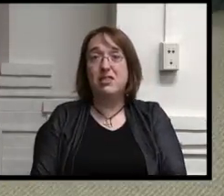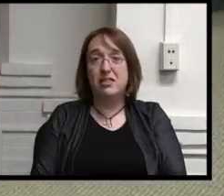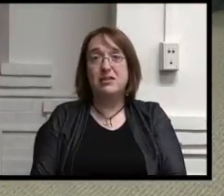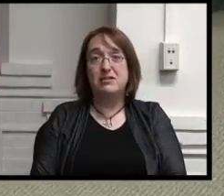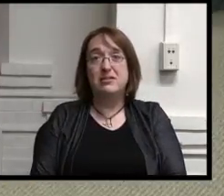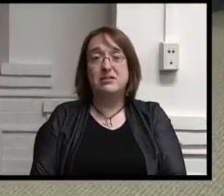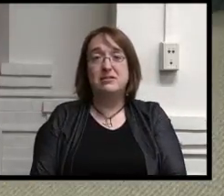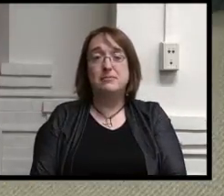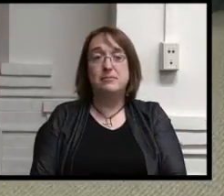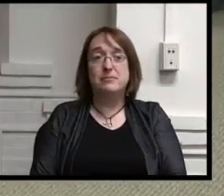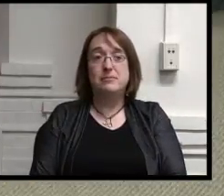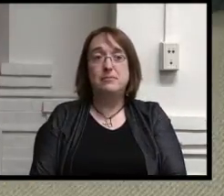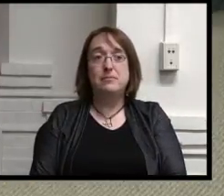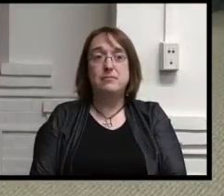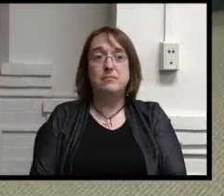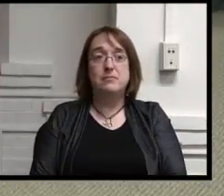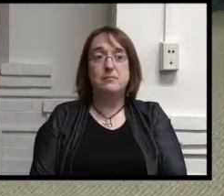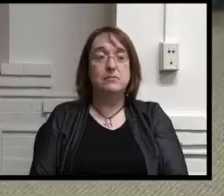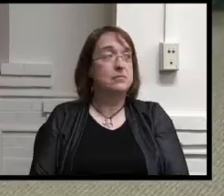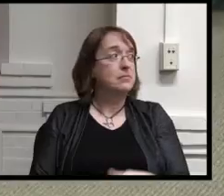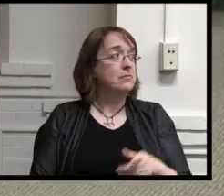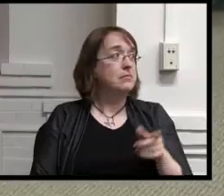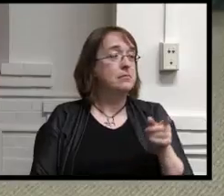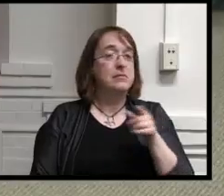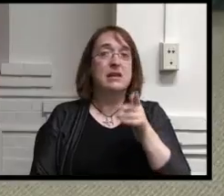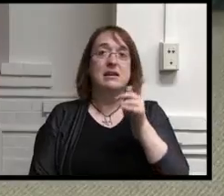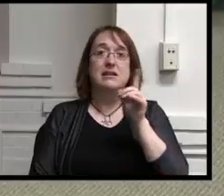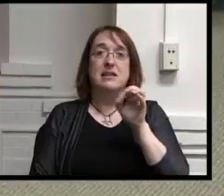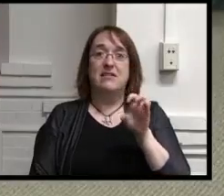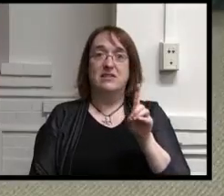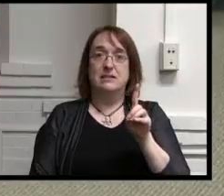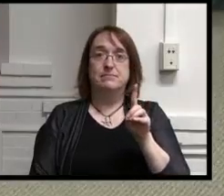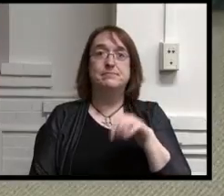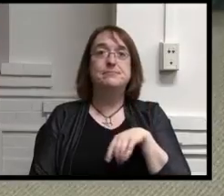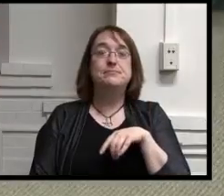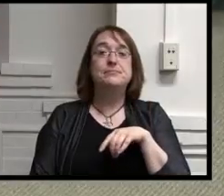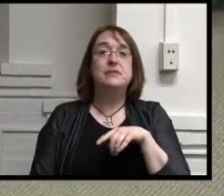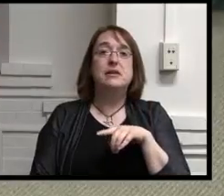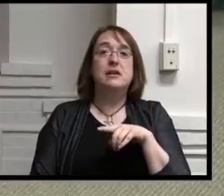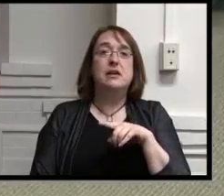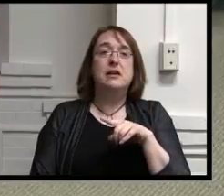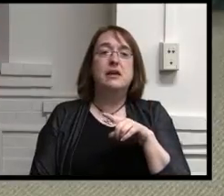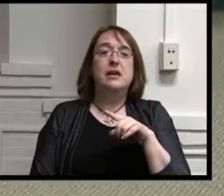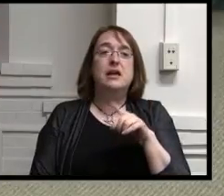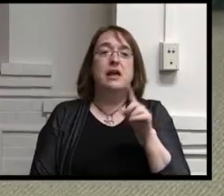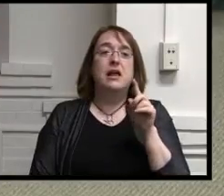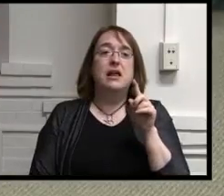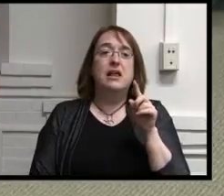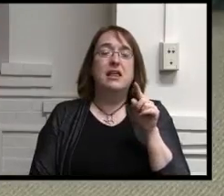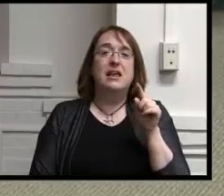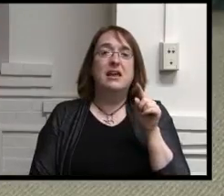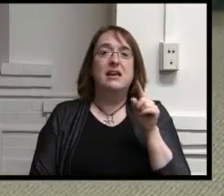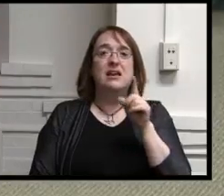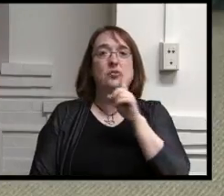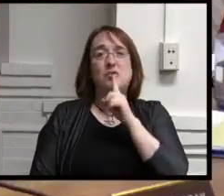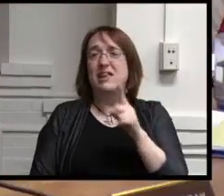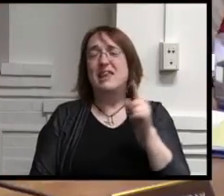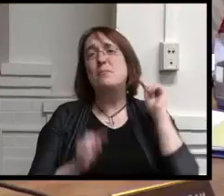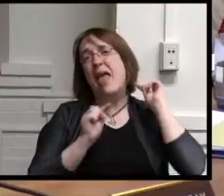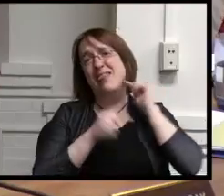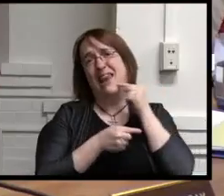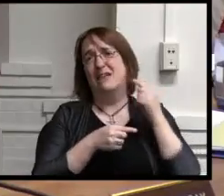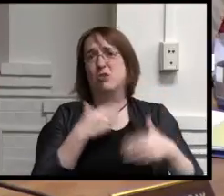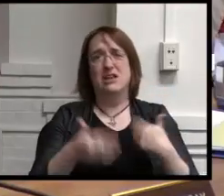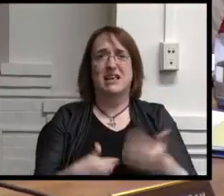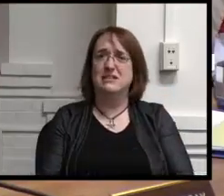Just, John actually asked my question, what if we had hit a rock? But I think this is kind of a pain in the neck process to